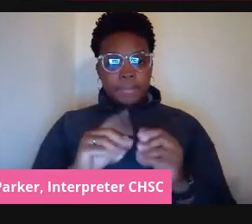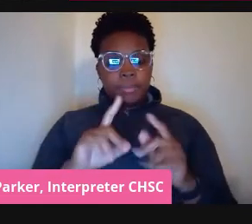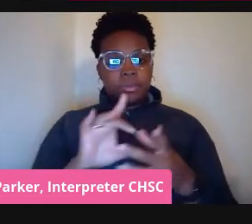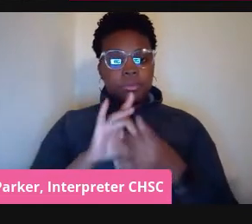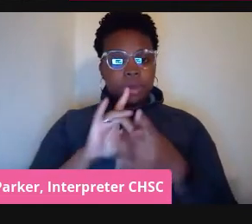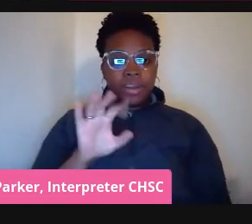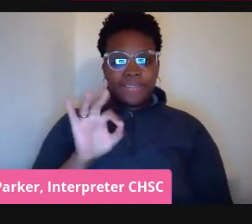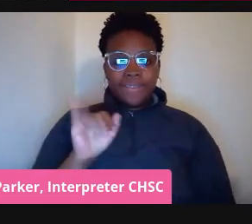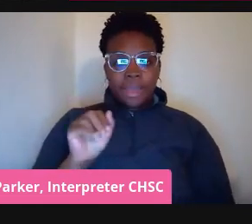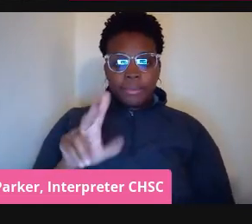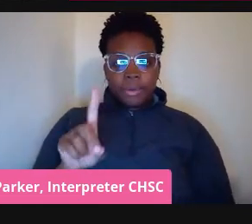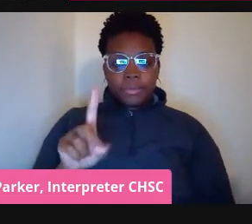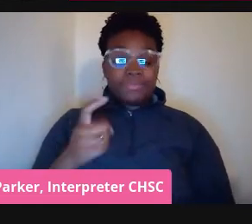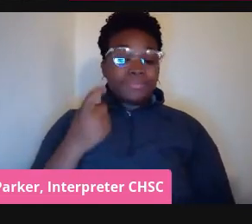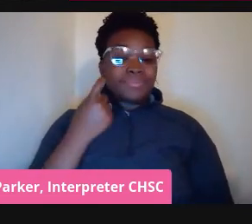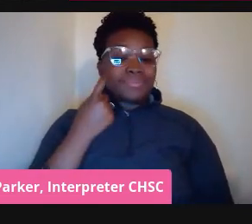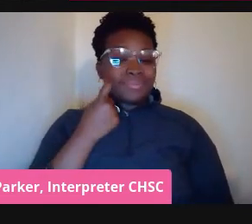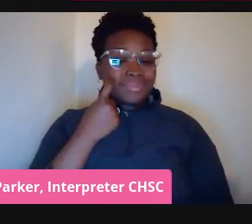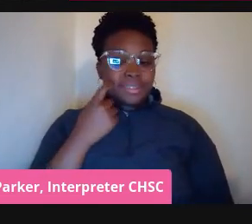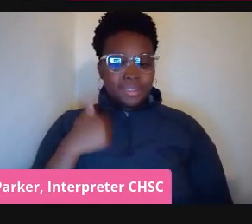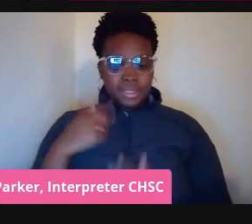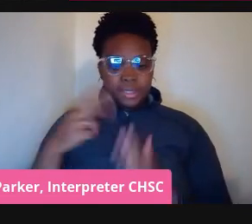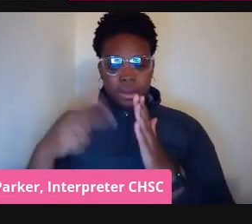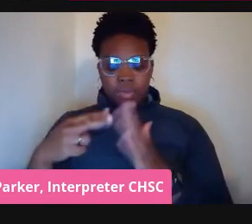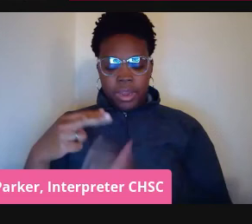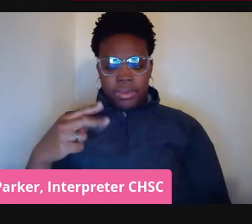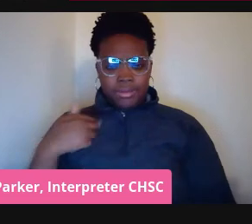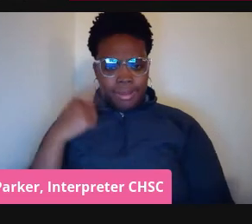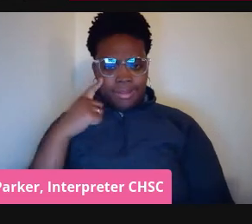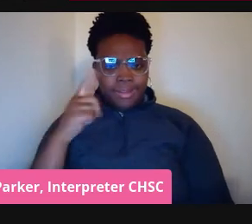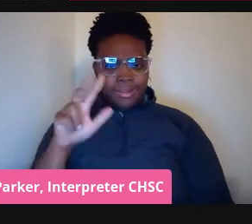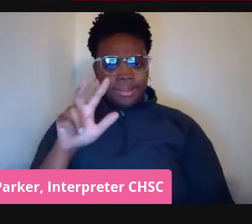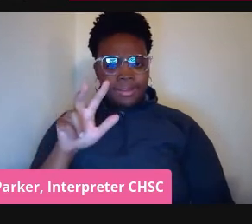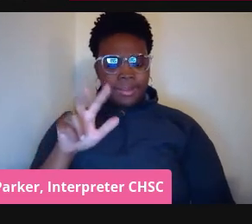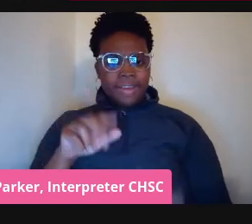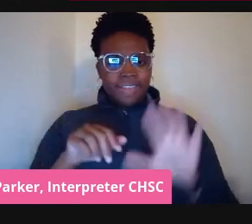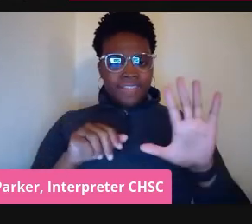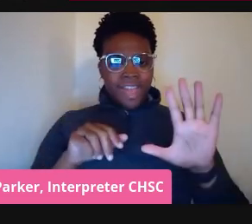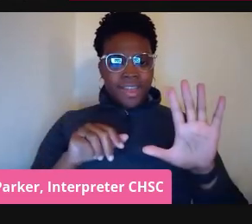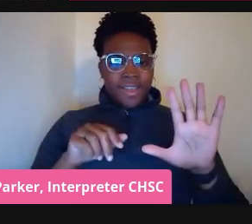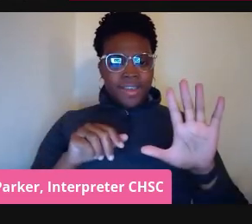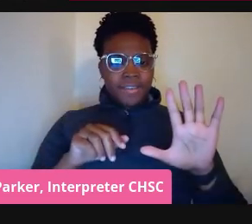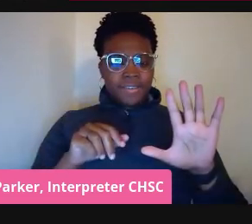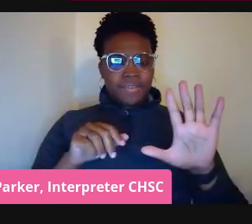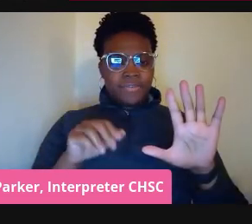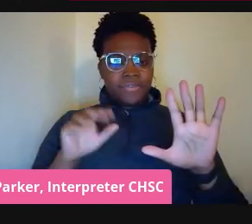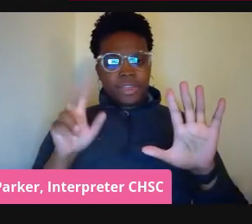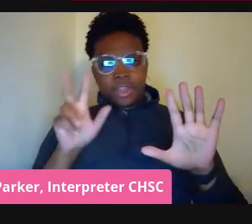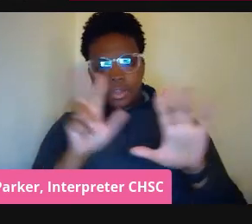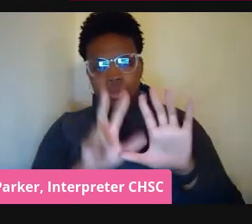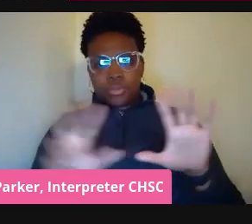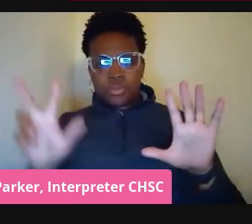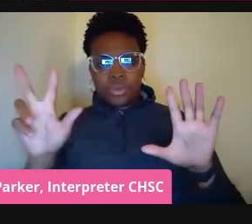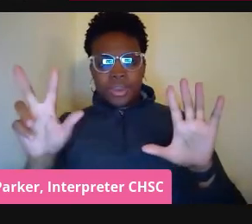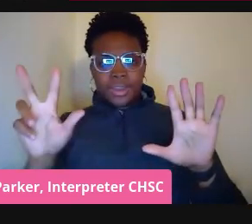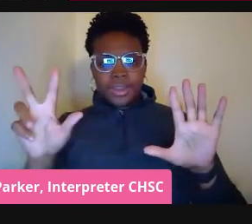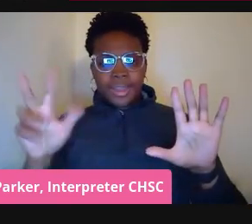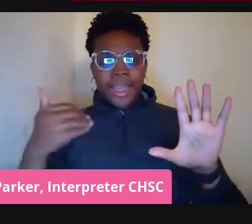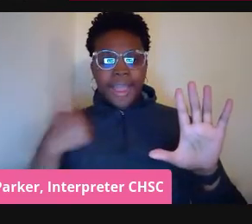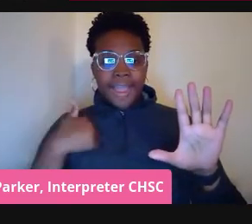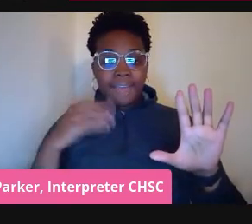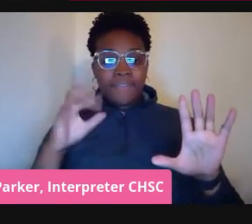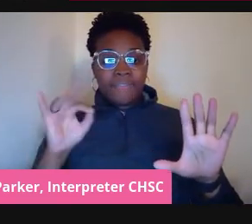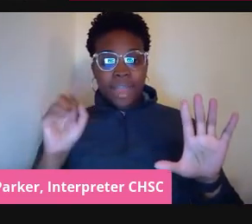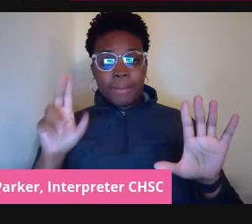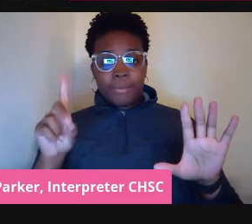Most recently, I've read that I think it's 3 in 5 African women have fibroid tumors, and they are some of the toughest